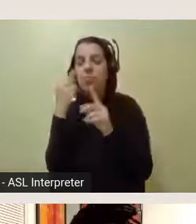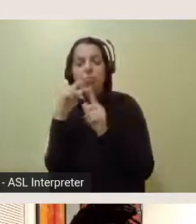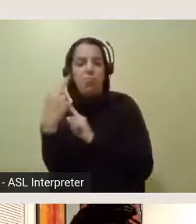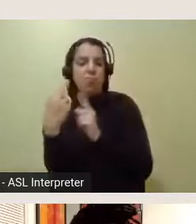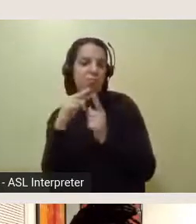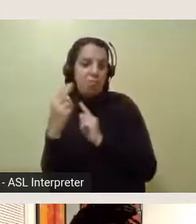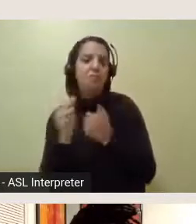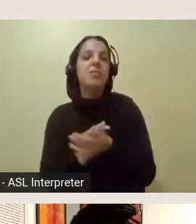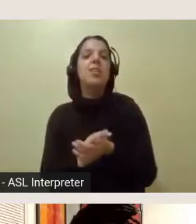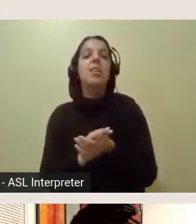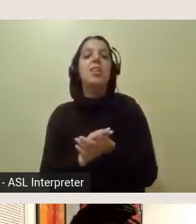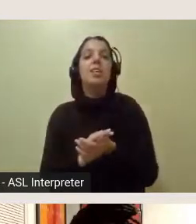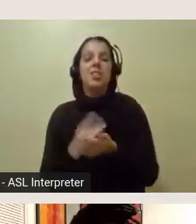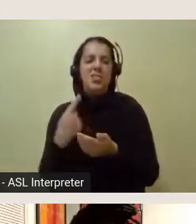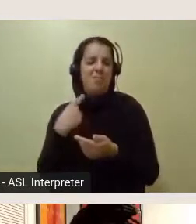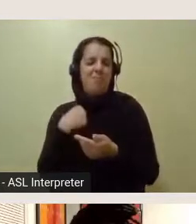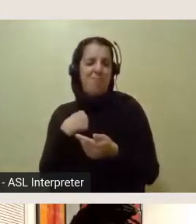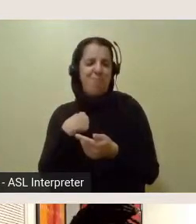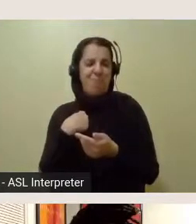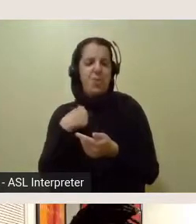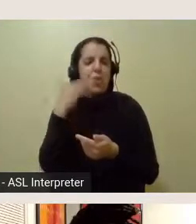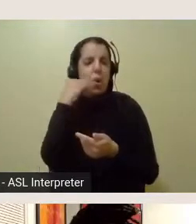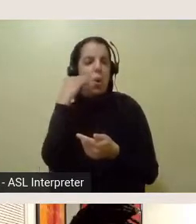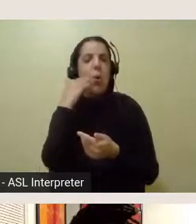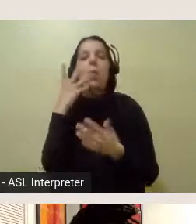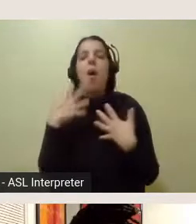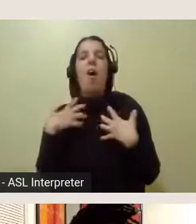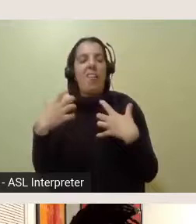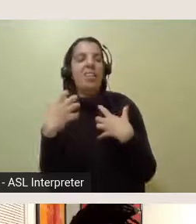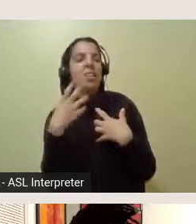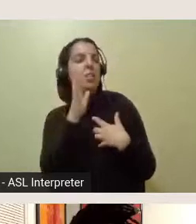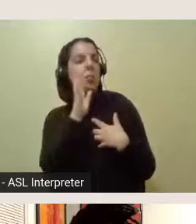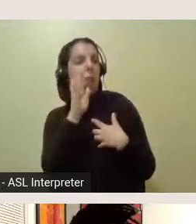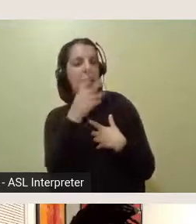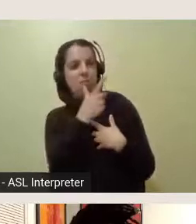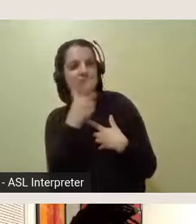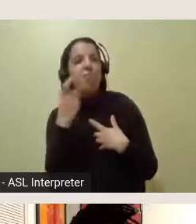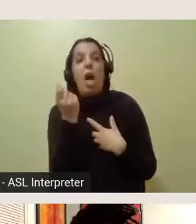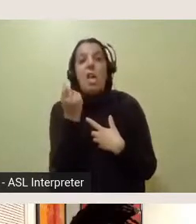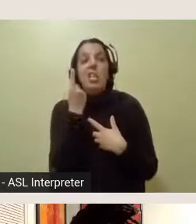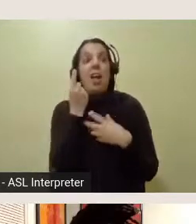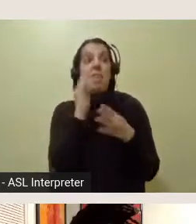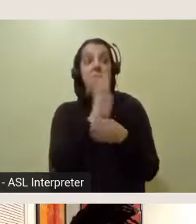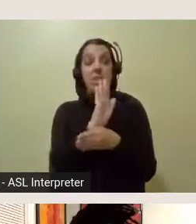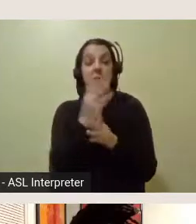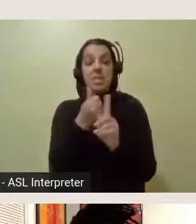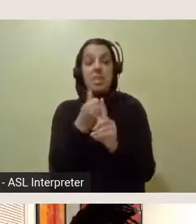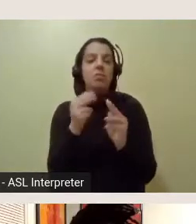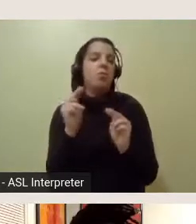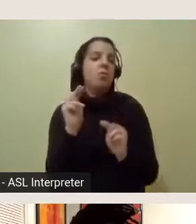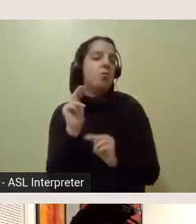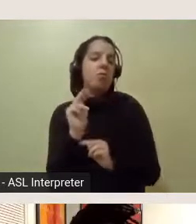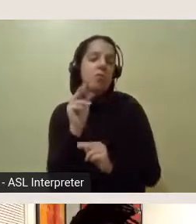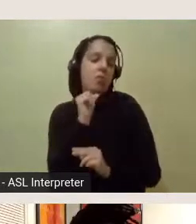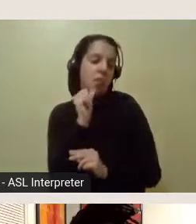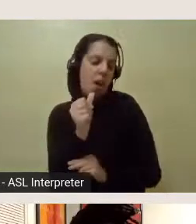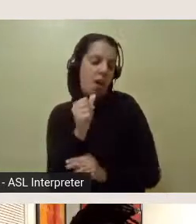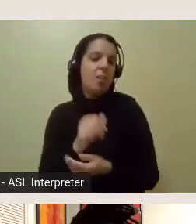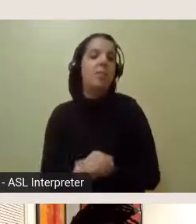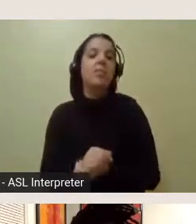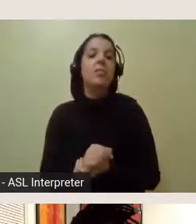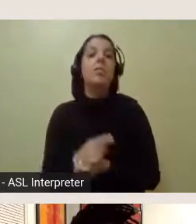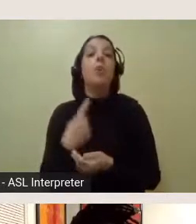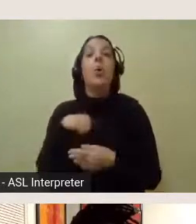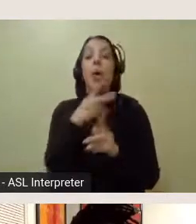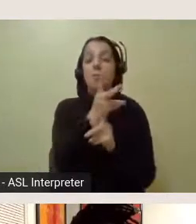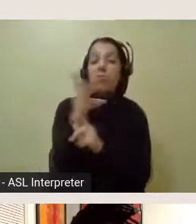or even approach the film with any kind of neutrality. But, you know, I think what we wanted to do is, and what we try to do with films where, you know, we're filming hundreds and hundreds of hours of